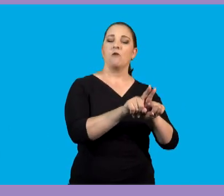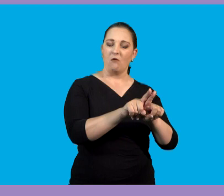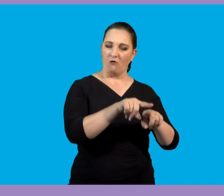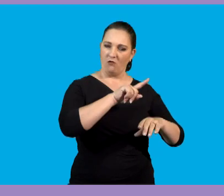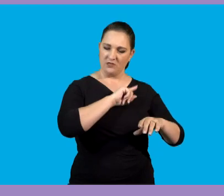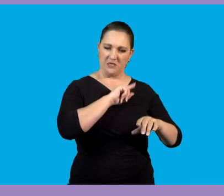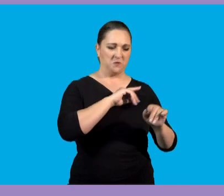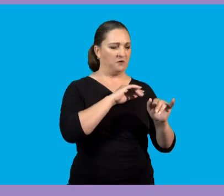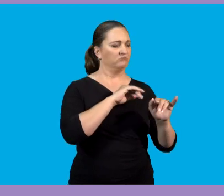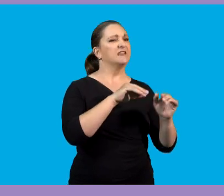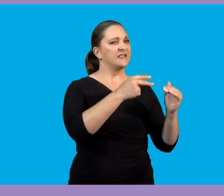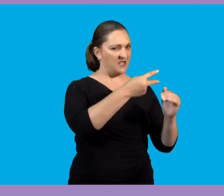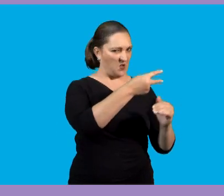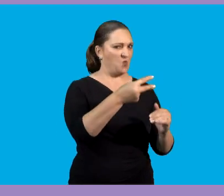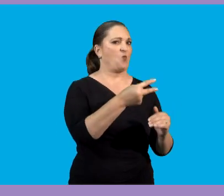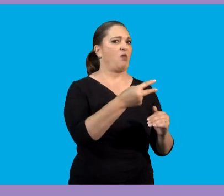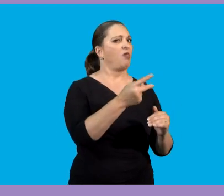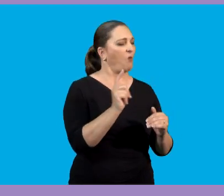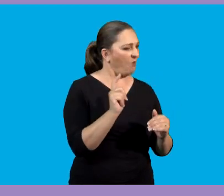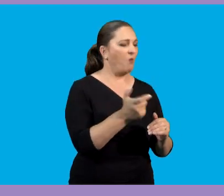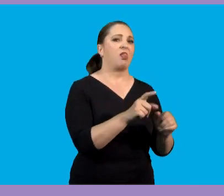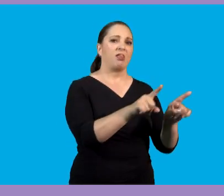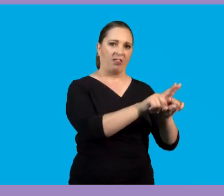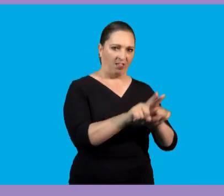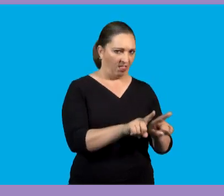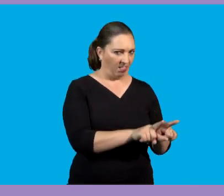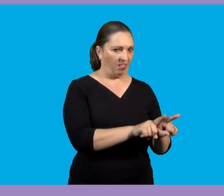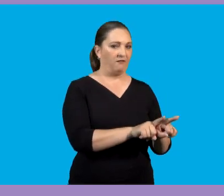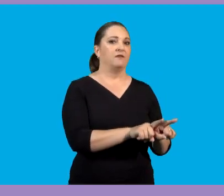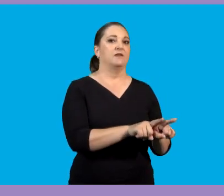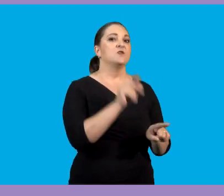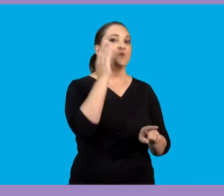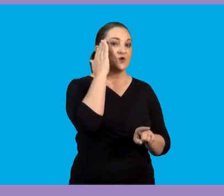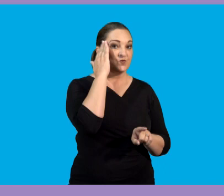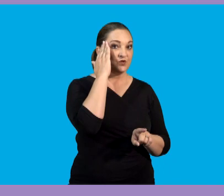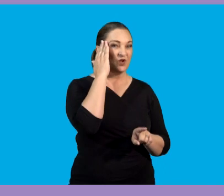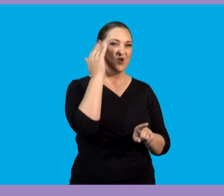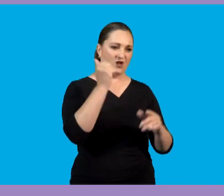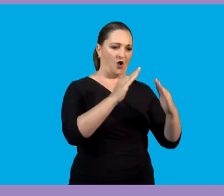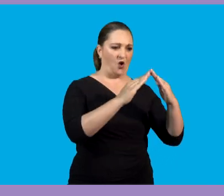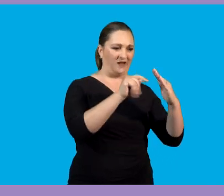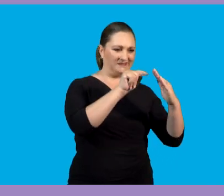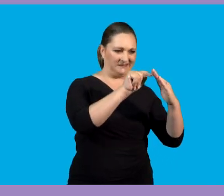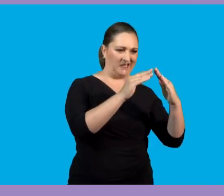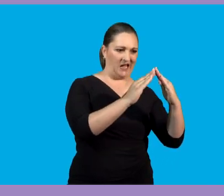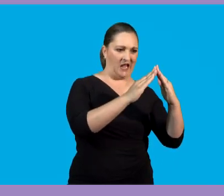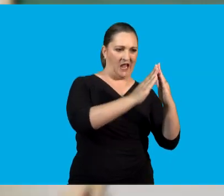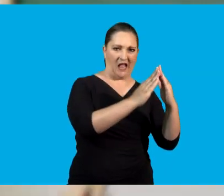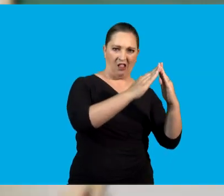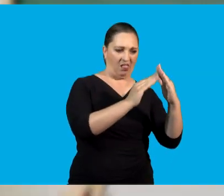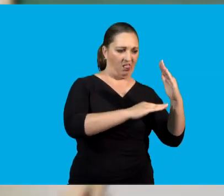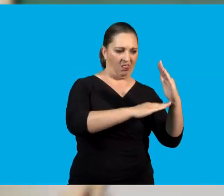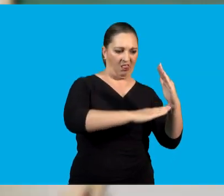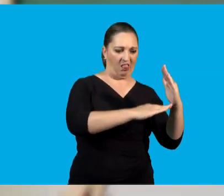means all of the angles are equal. And remember, with an equilateral triangle, because we know that all of the angles are first of all